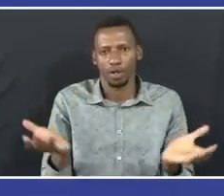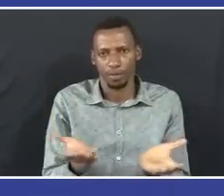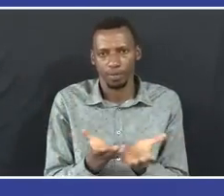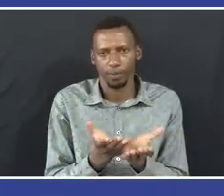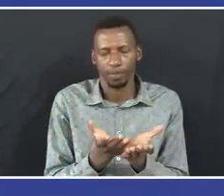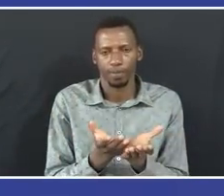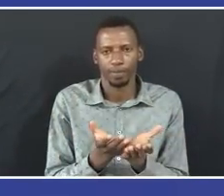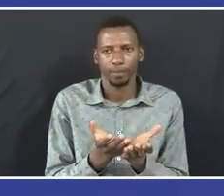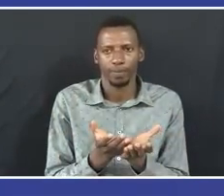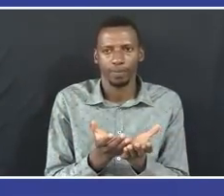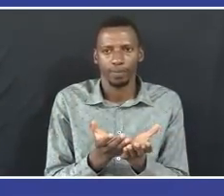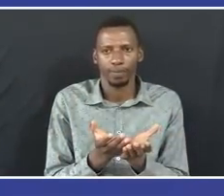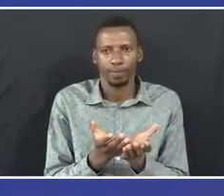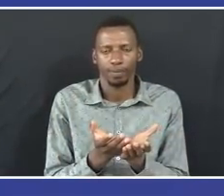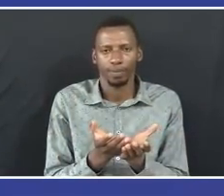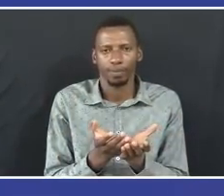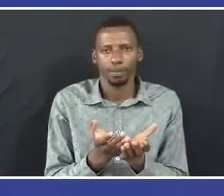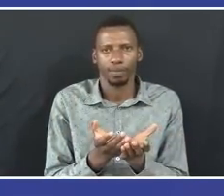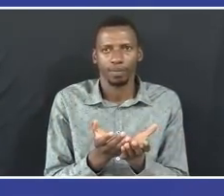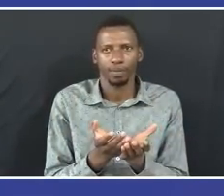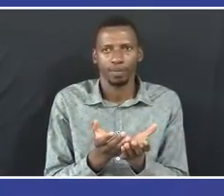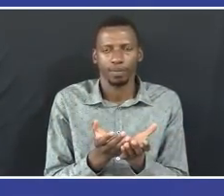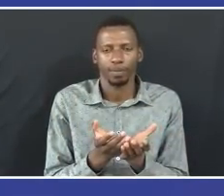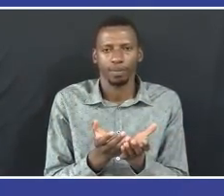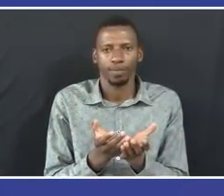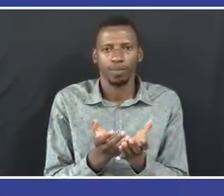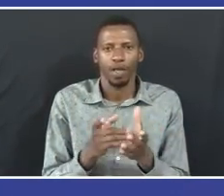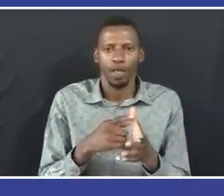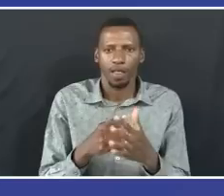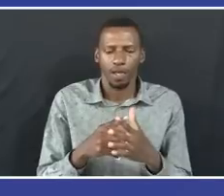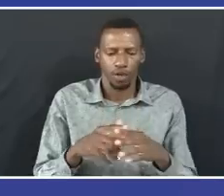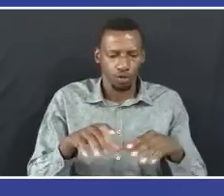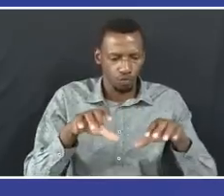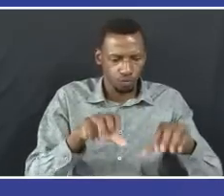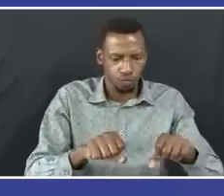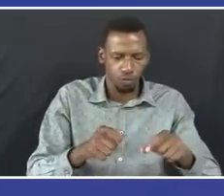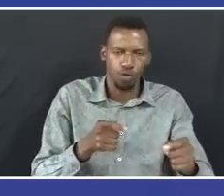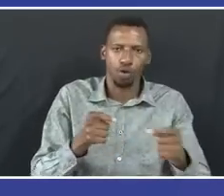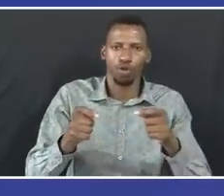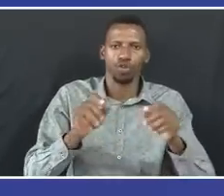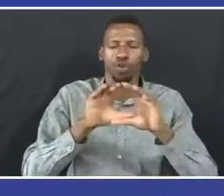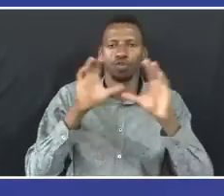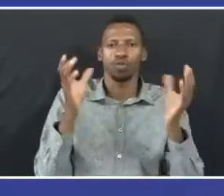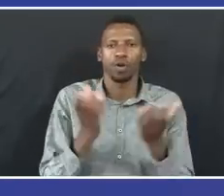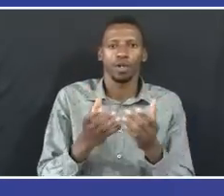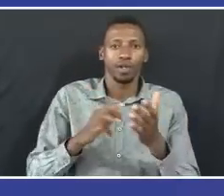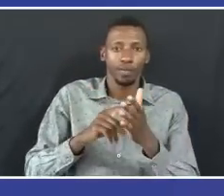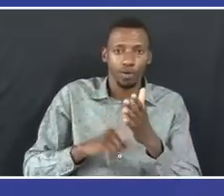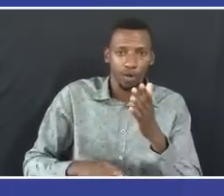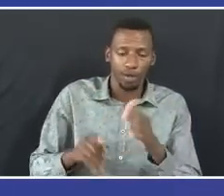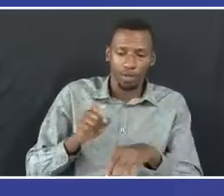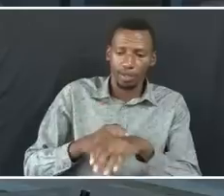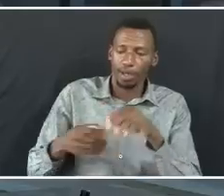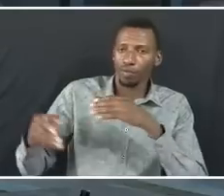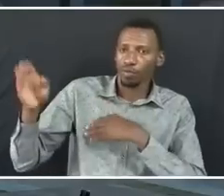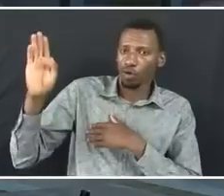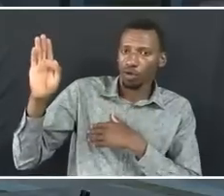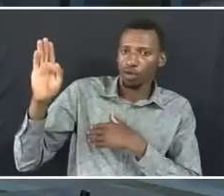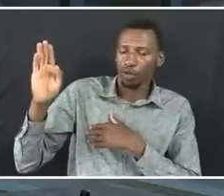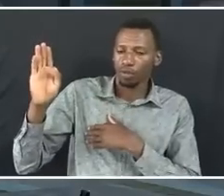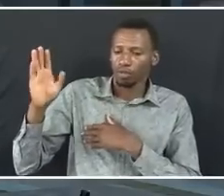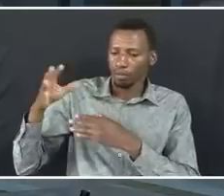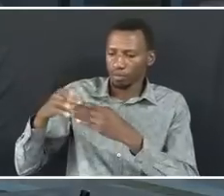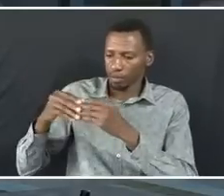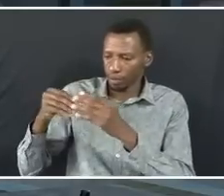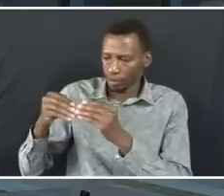Multiply and replenish the earth and subdue it. Means after creation, in man he